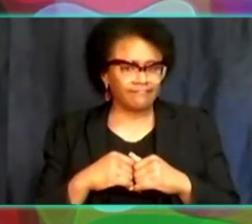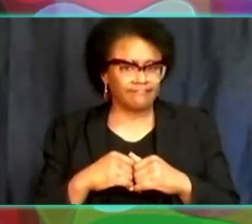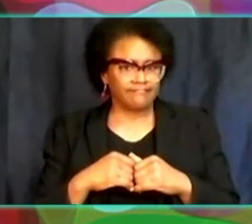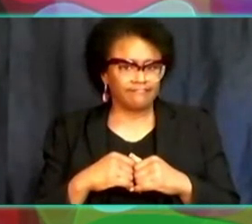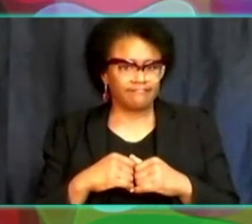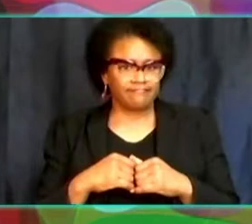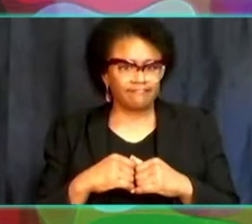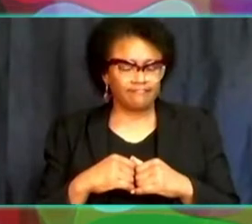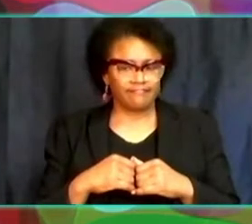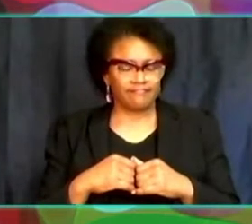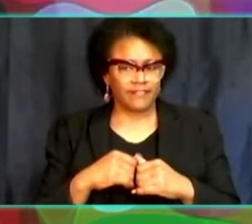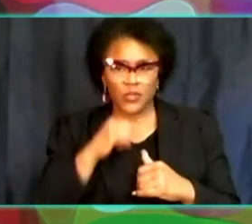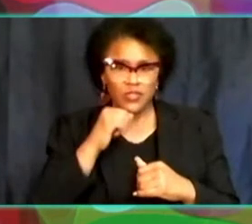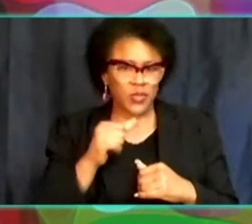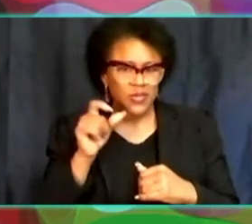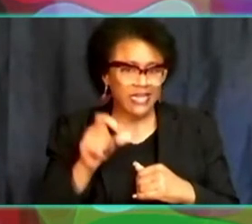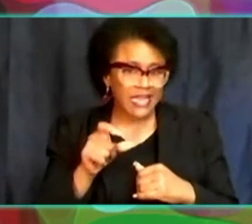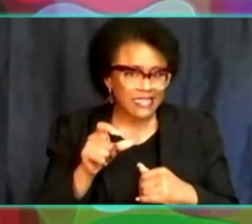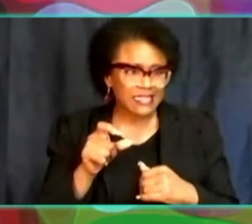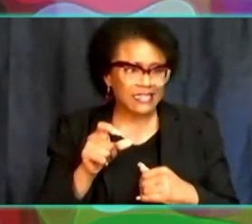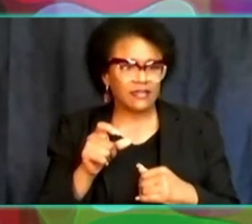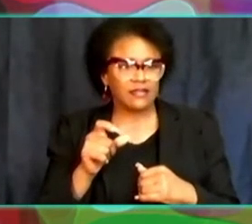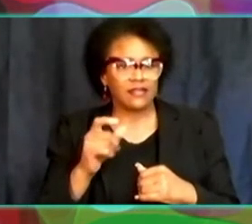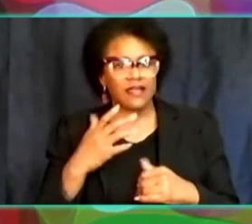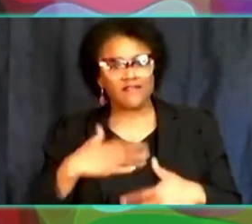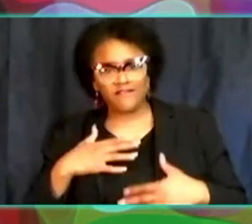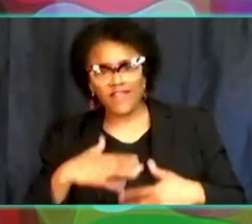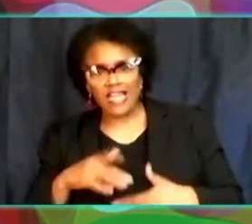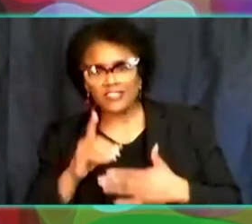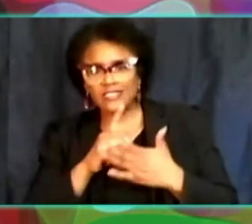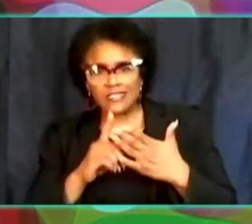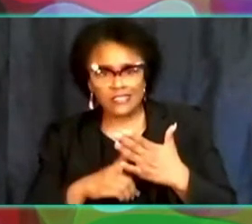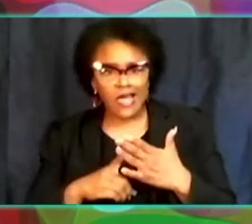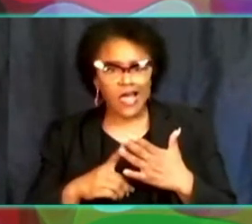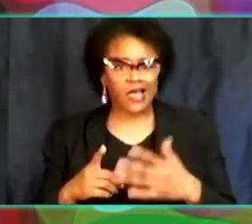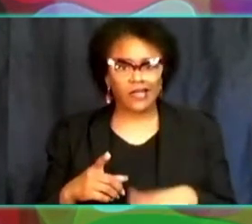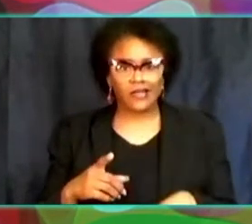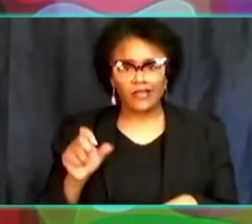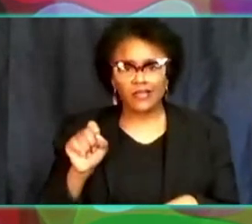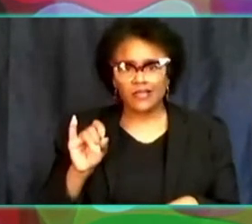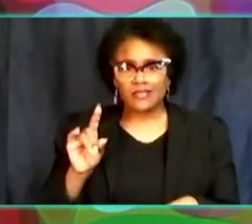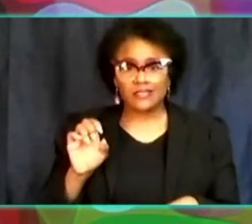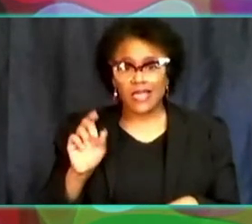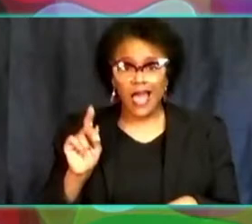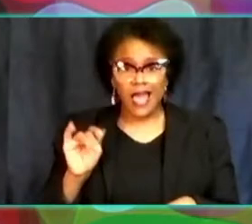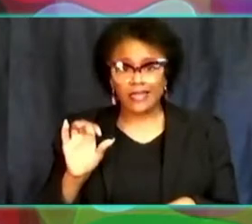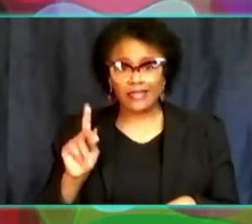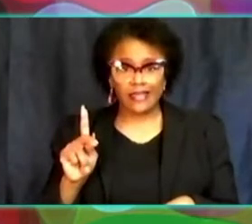we don't necessarily need the fashion design sidekick character. You know what I mean? Like,